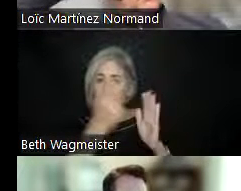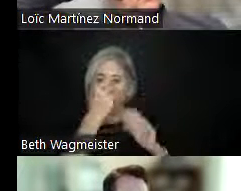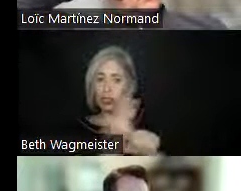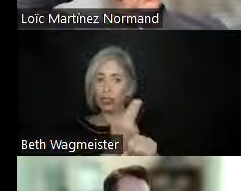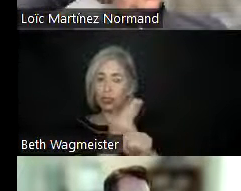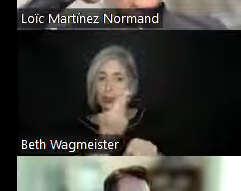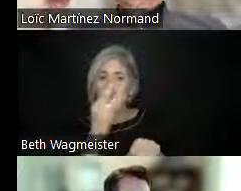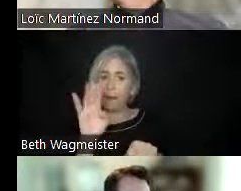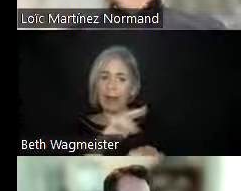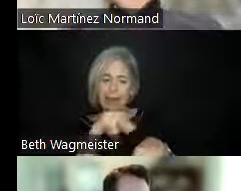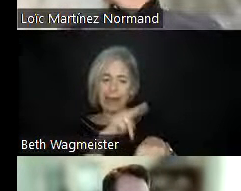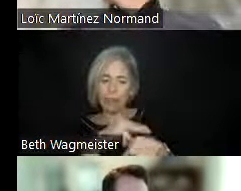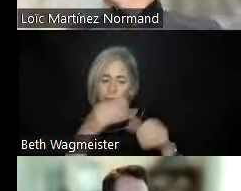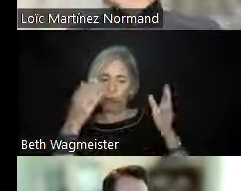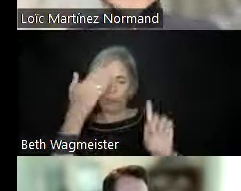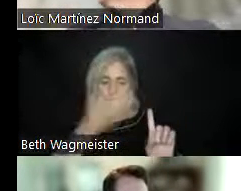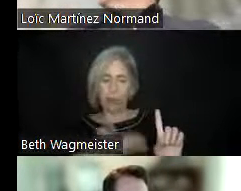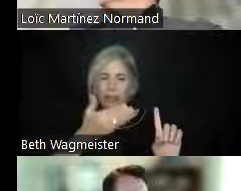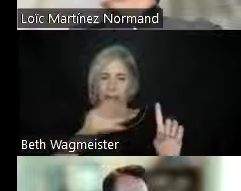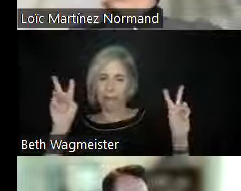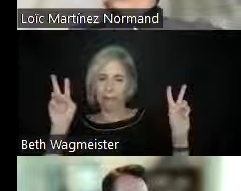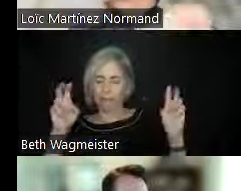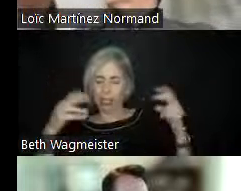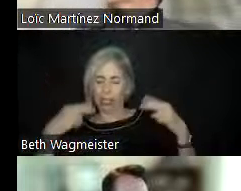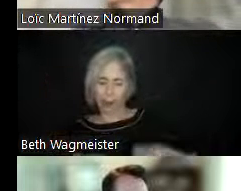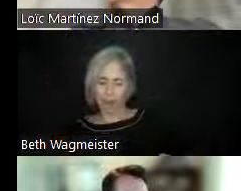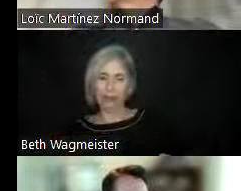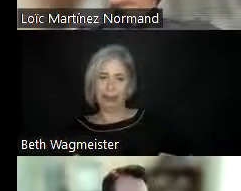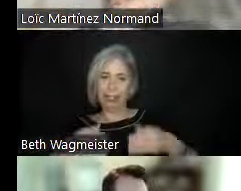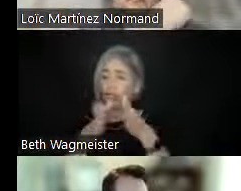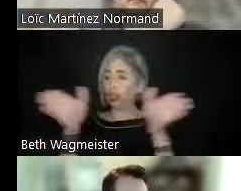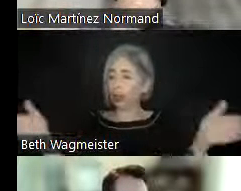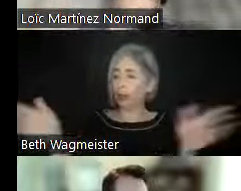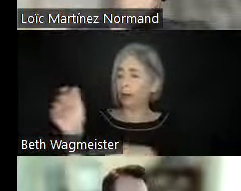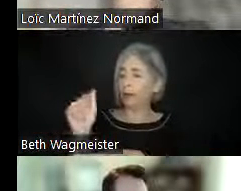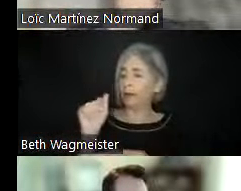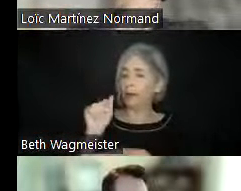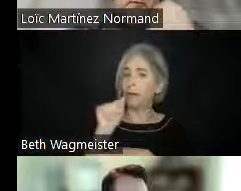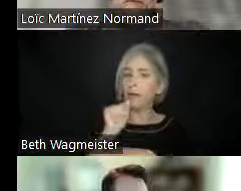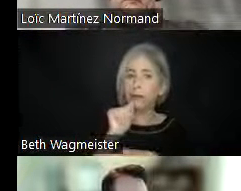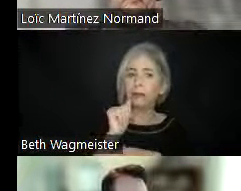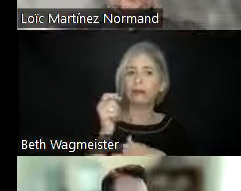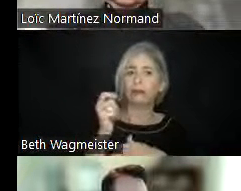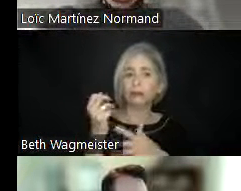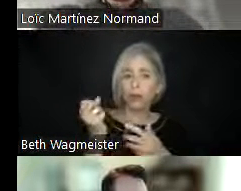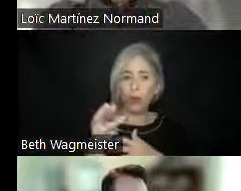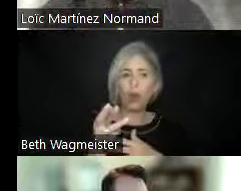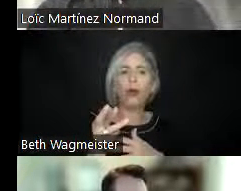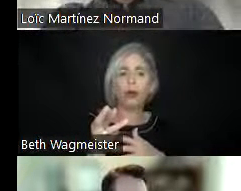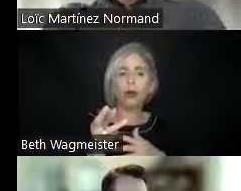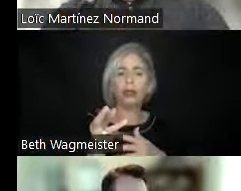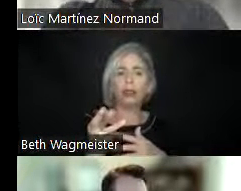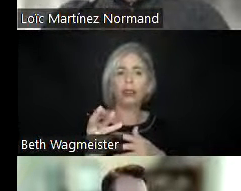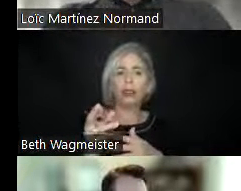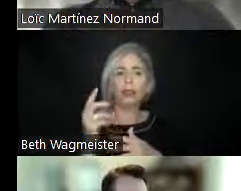natural persons, humans, whether general public or staff of the contracting authority. So fine,